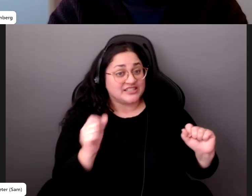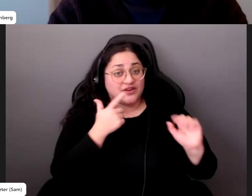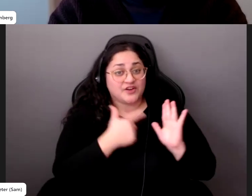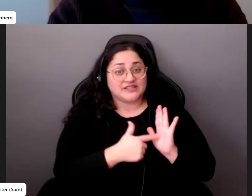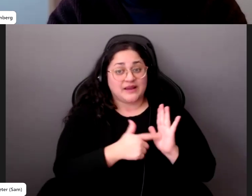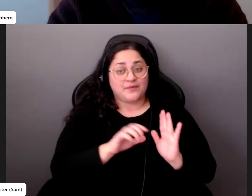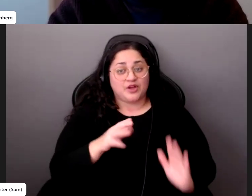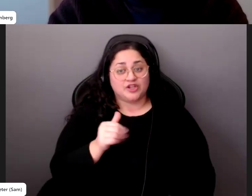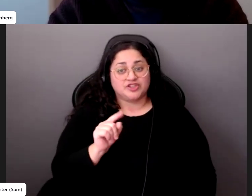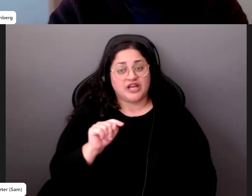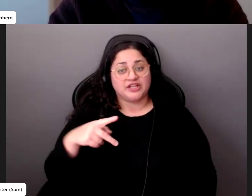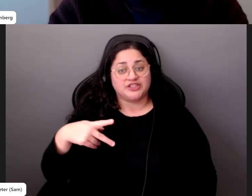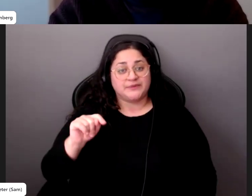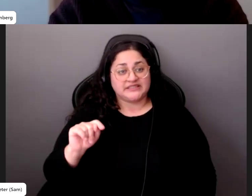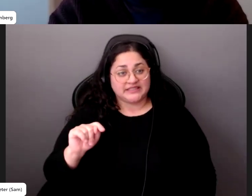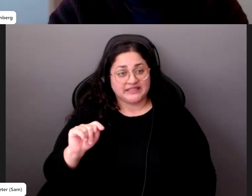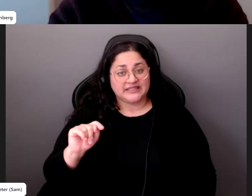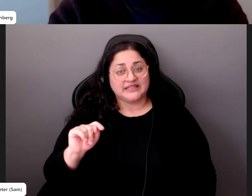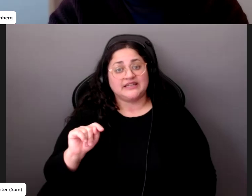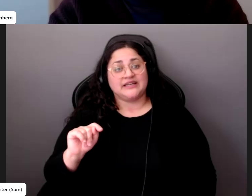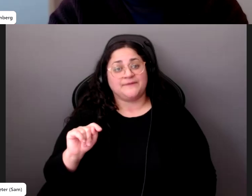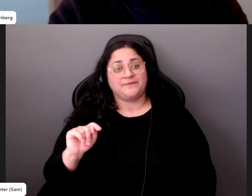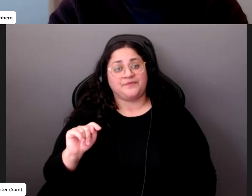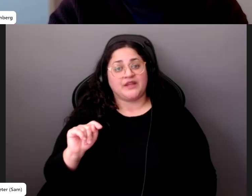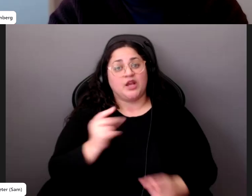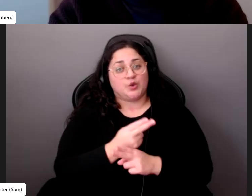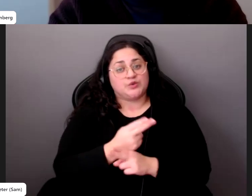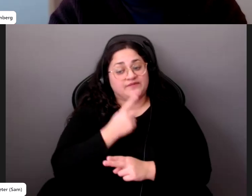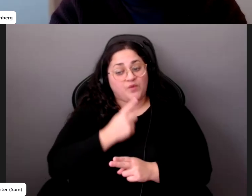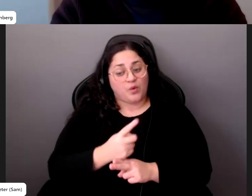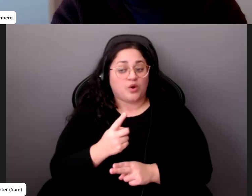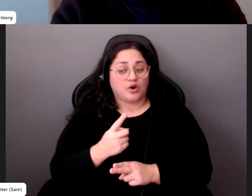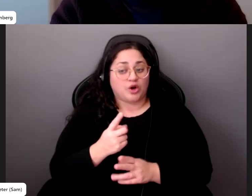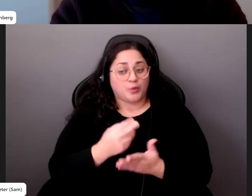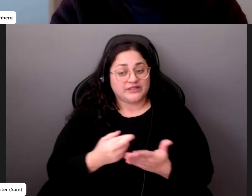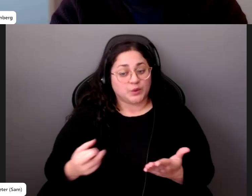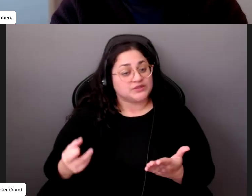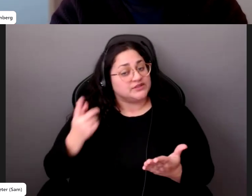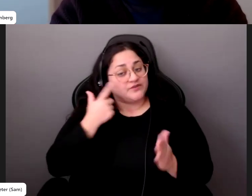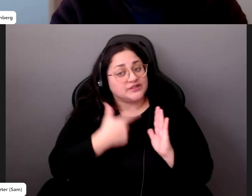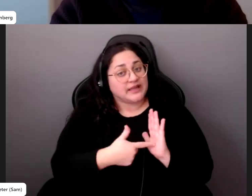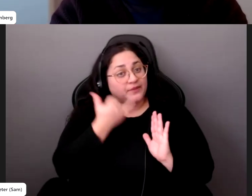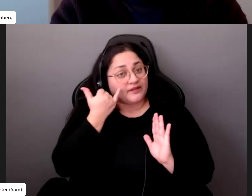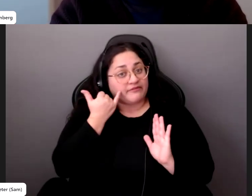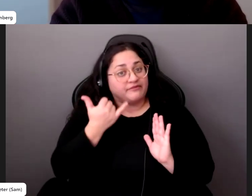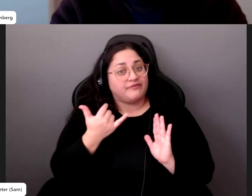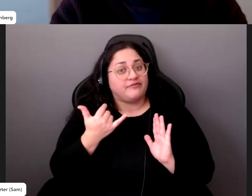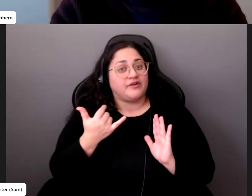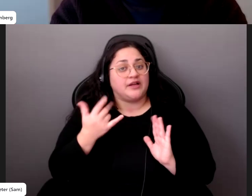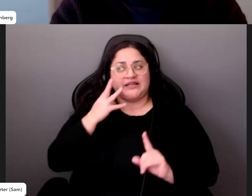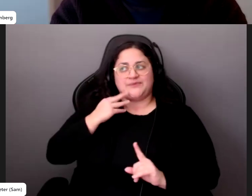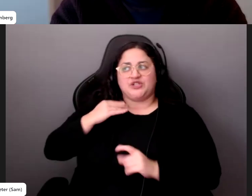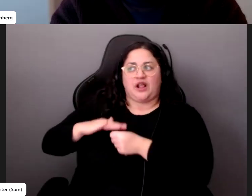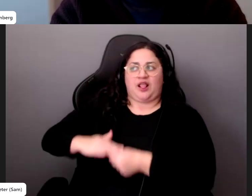or could use, for instance, for finding supports in the area if they are being mistreated? And I tried to answer in writing because